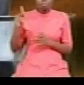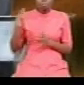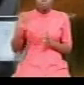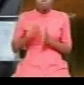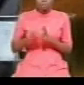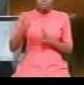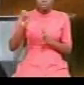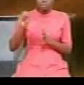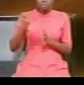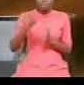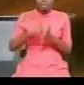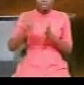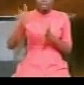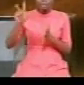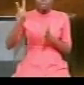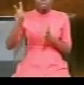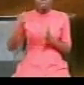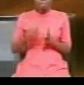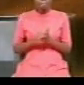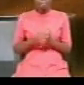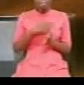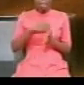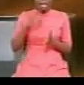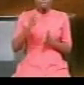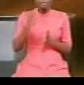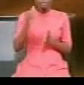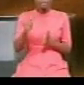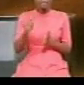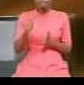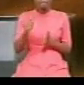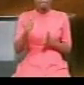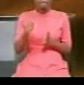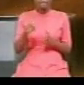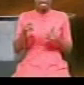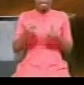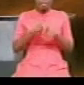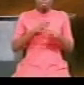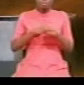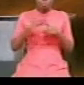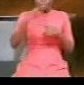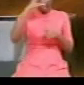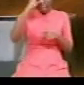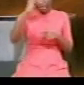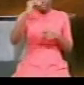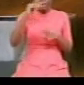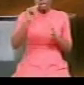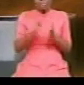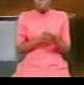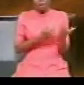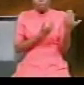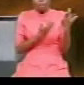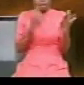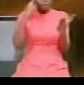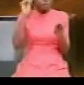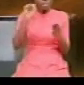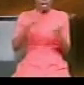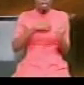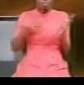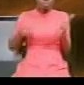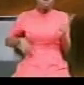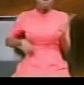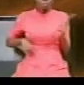verse 36. And ye yourselves, like unto men that wait for their